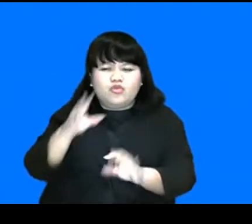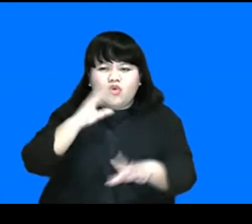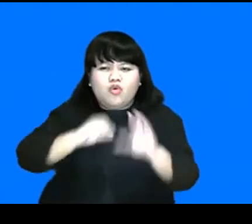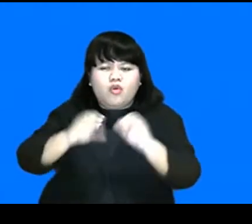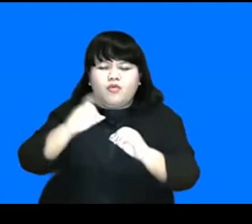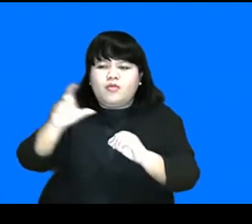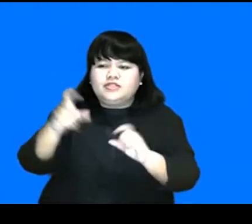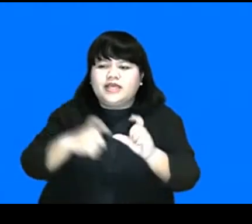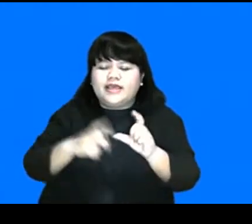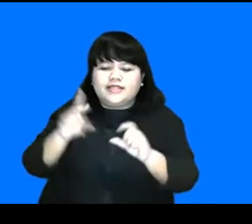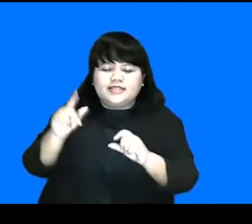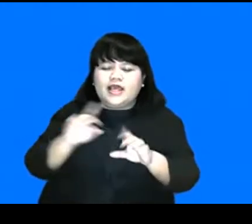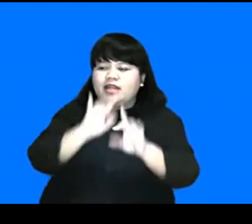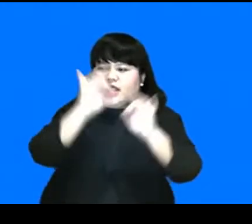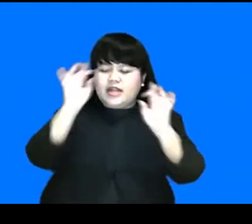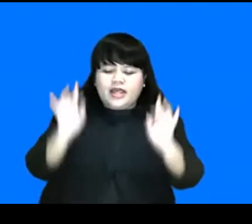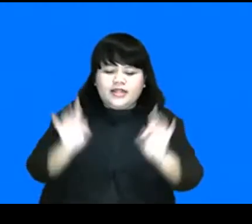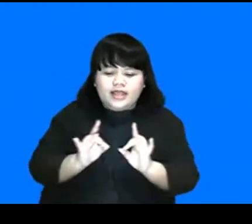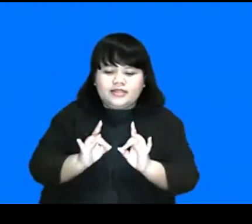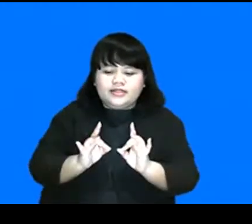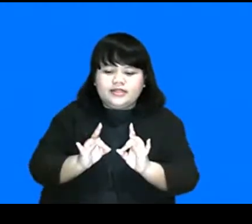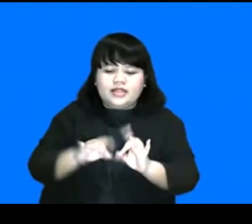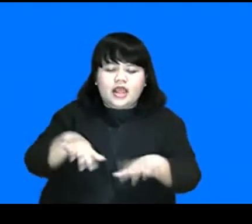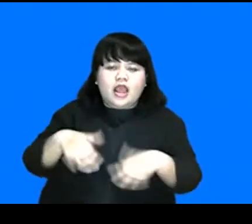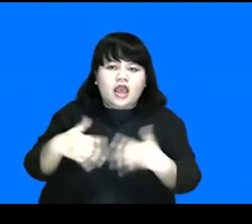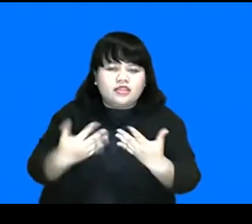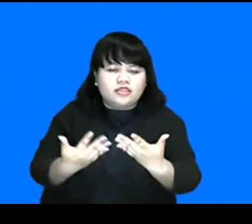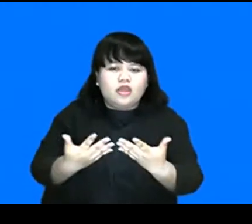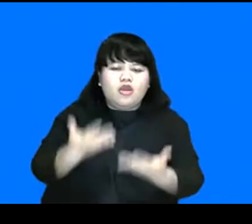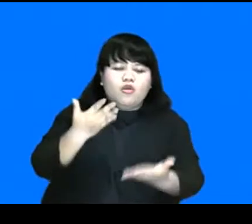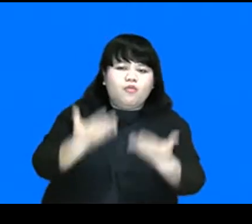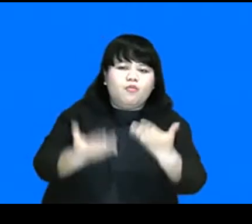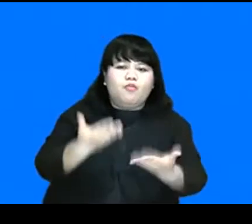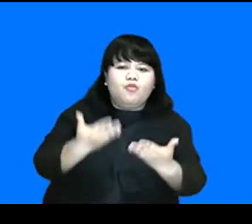that, or even charity. A lot of our countries